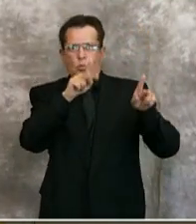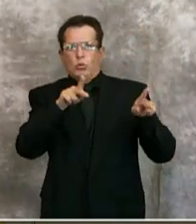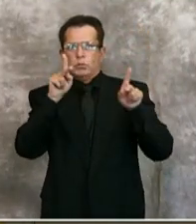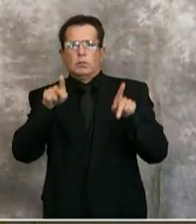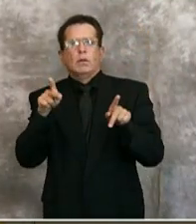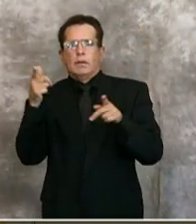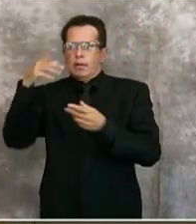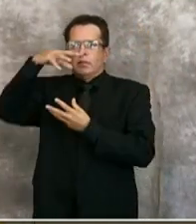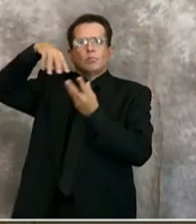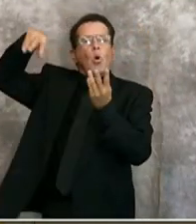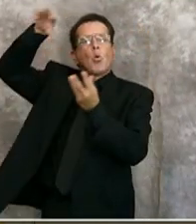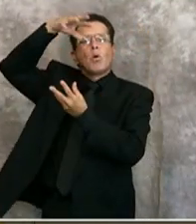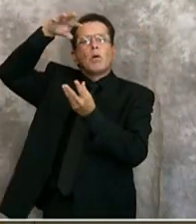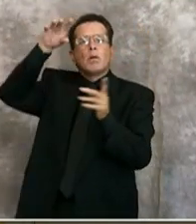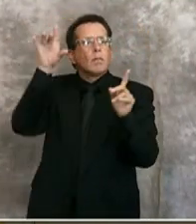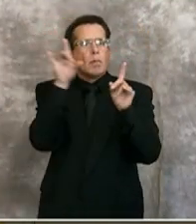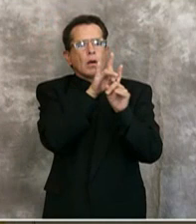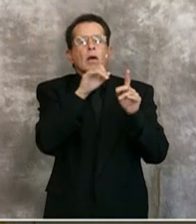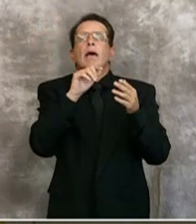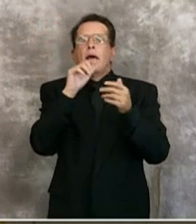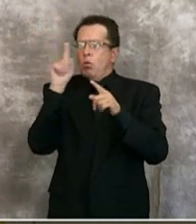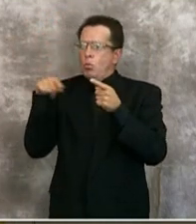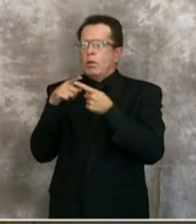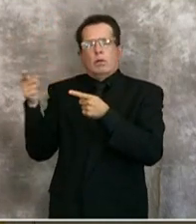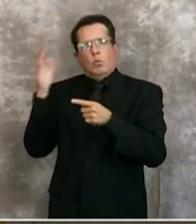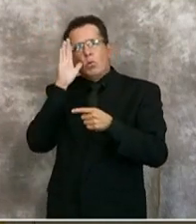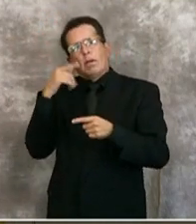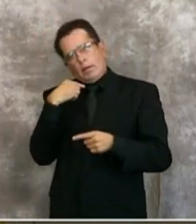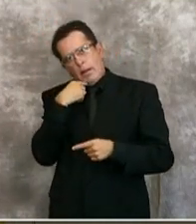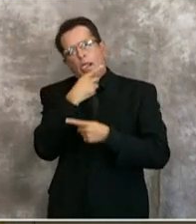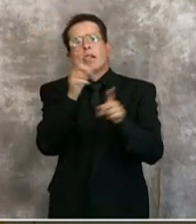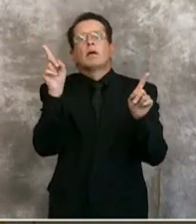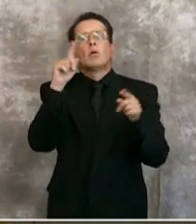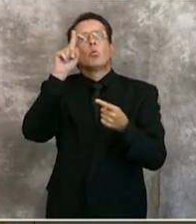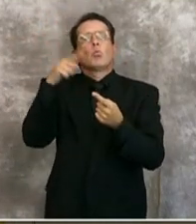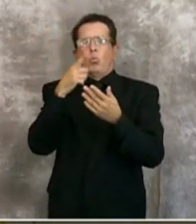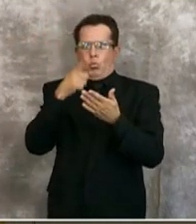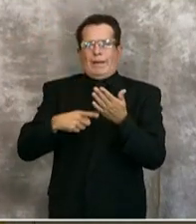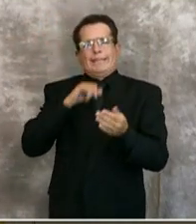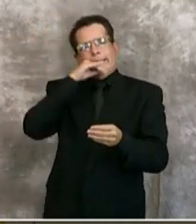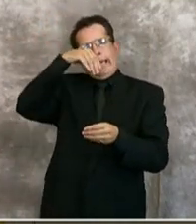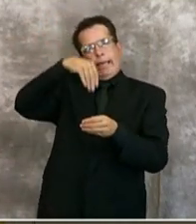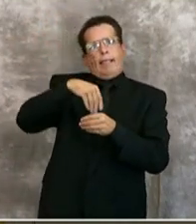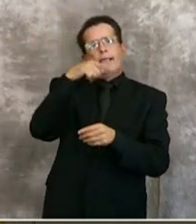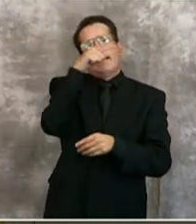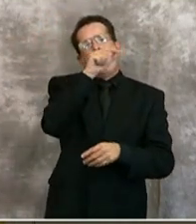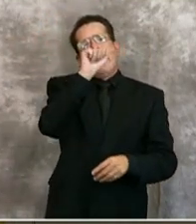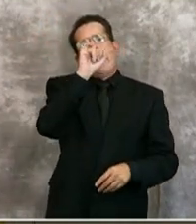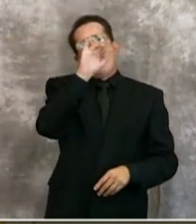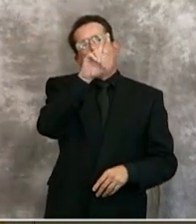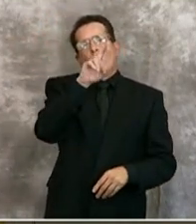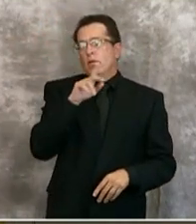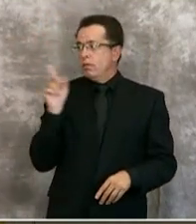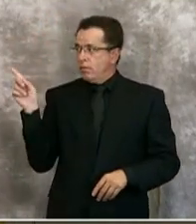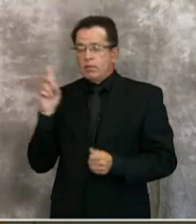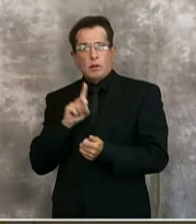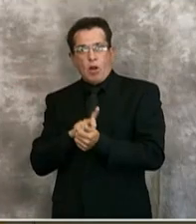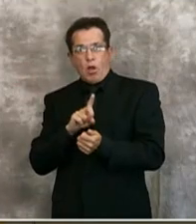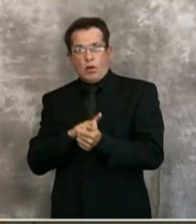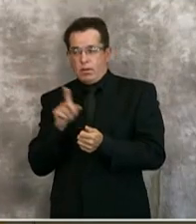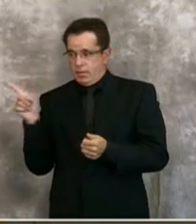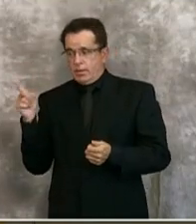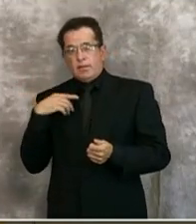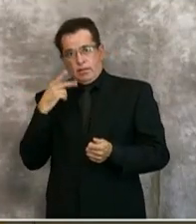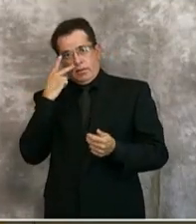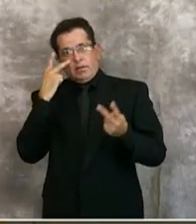will the county share what kind of particles are in the smoke? Well, when we look at the stunning images of the fire, we see